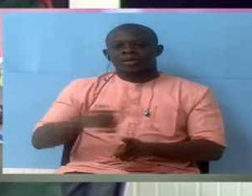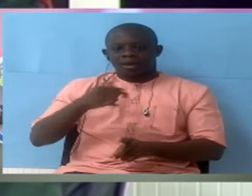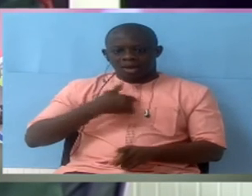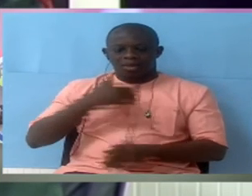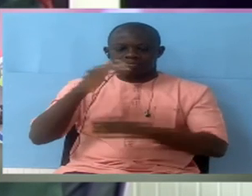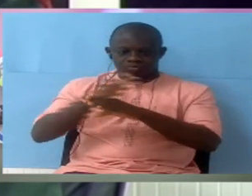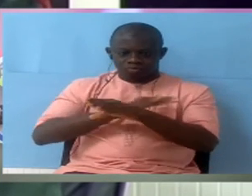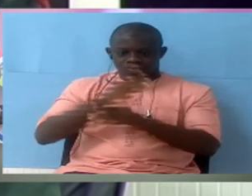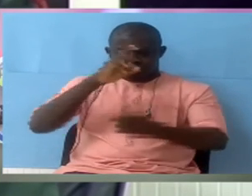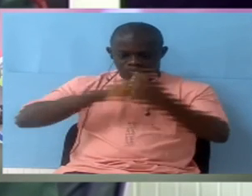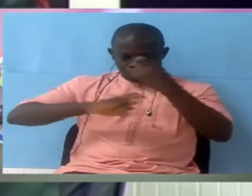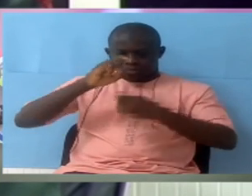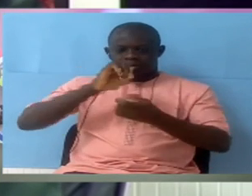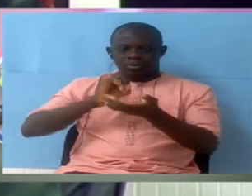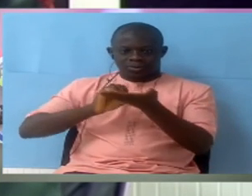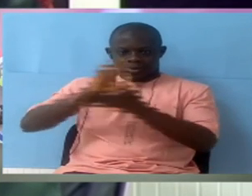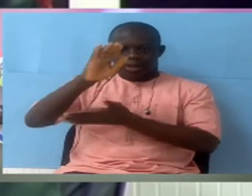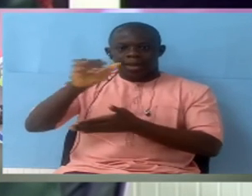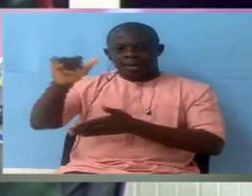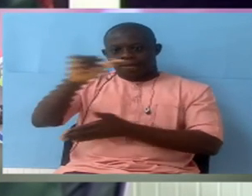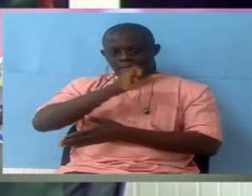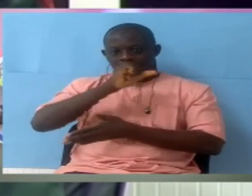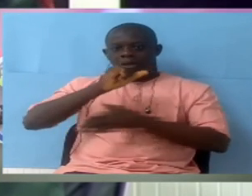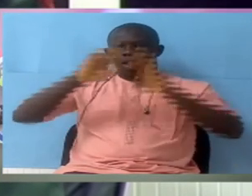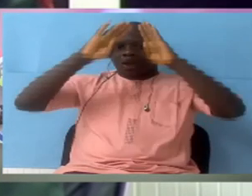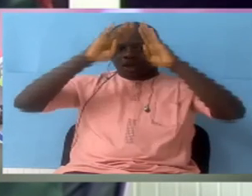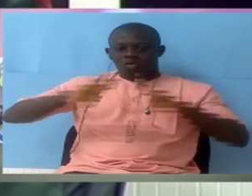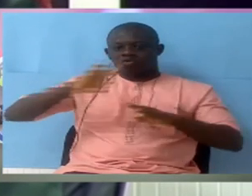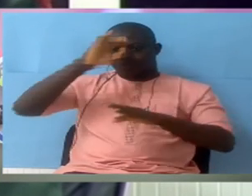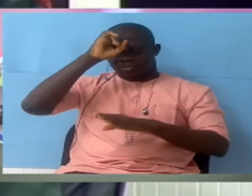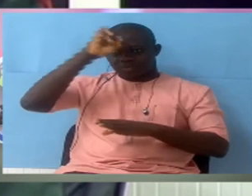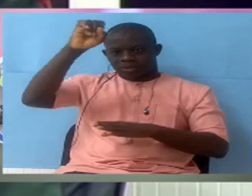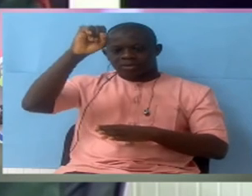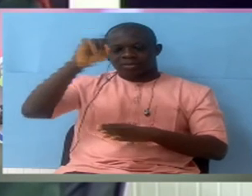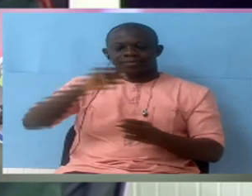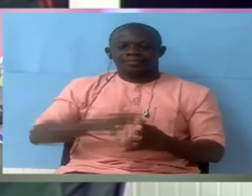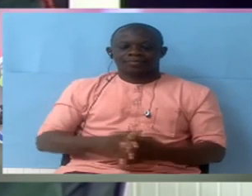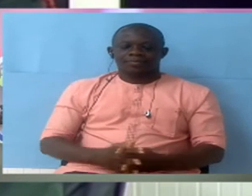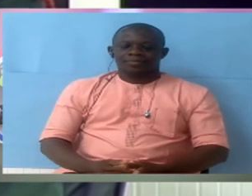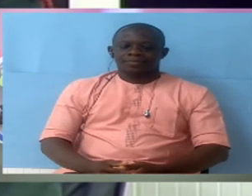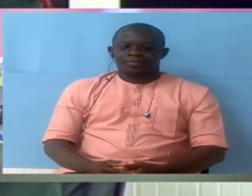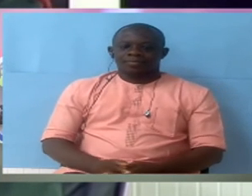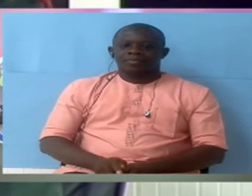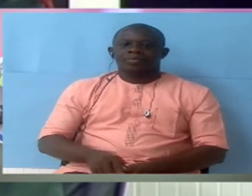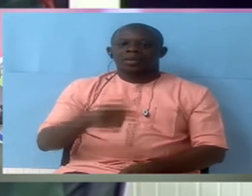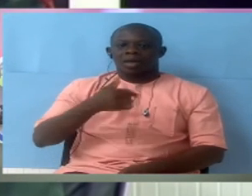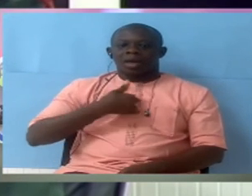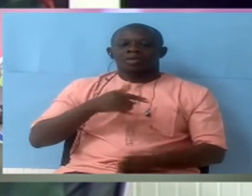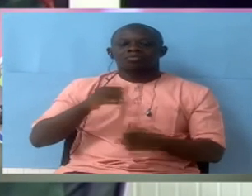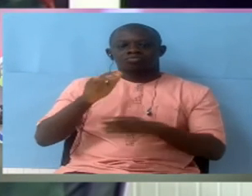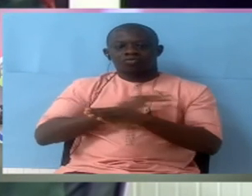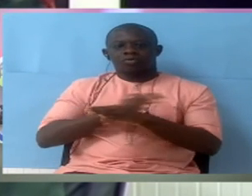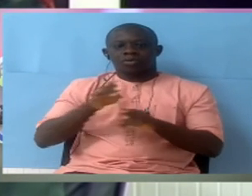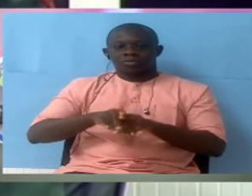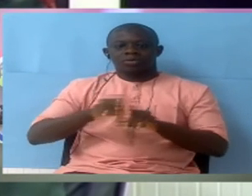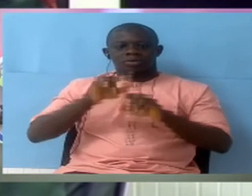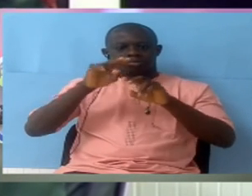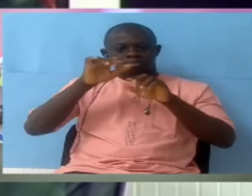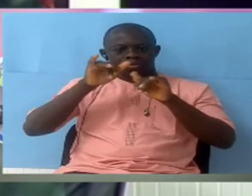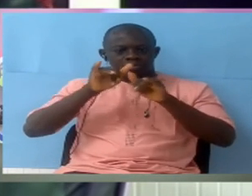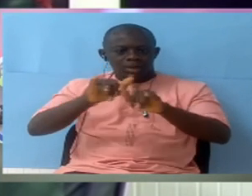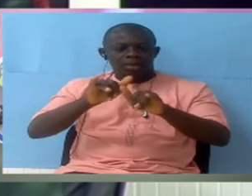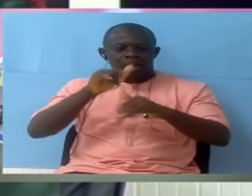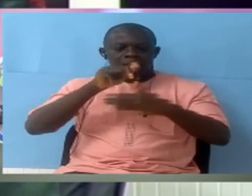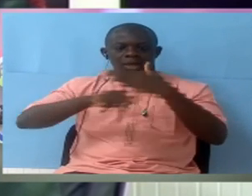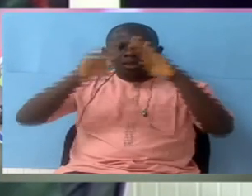then reposted to State House. Ci lañ ma délo ci wat State House. I was at State House till